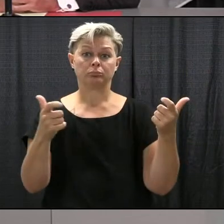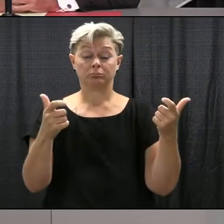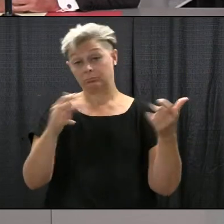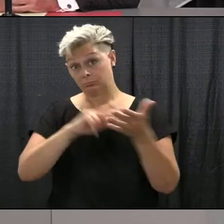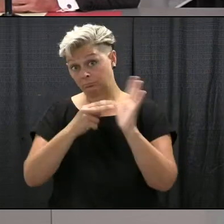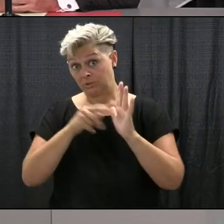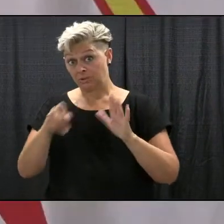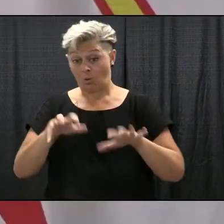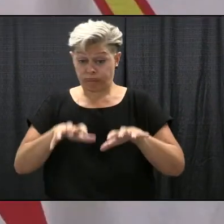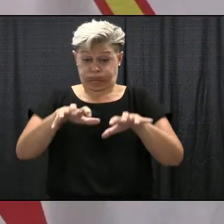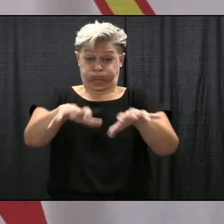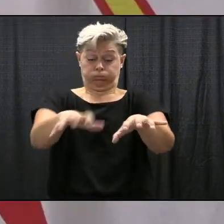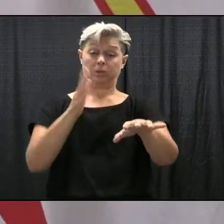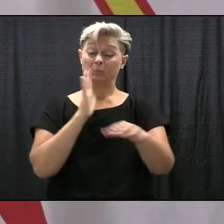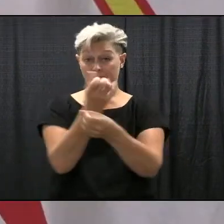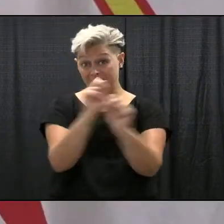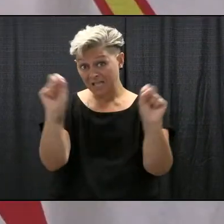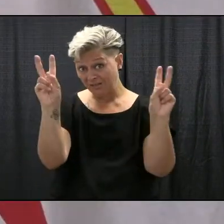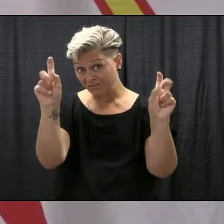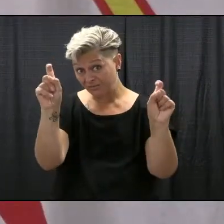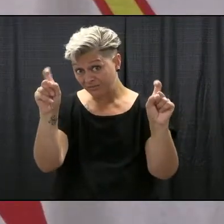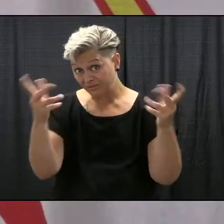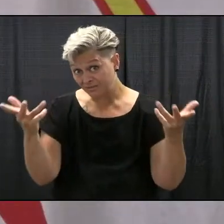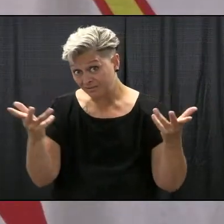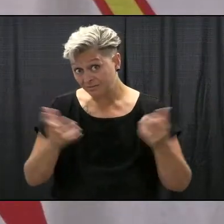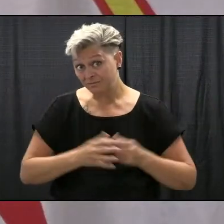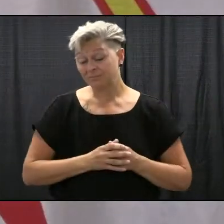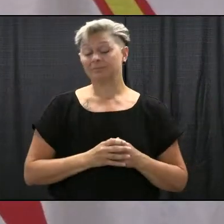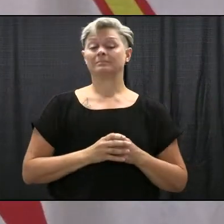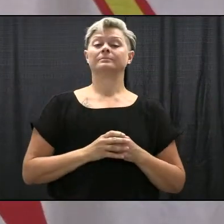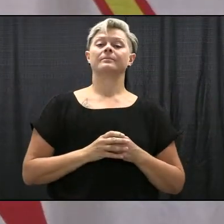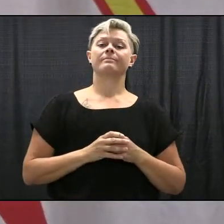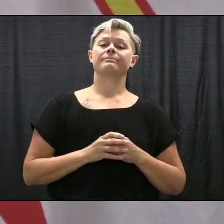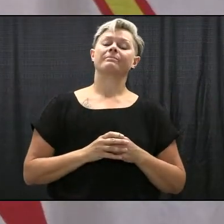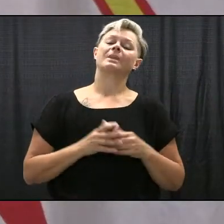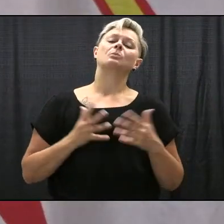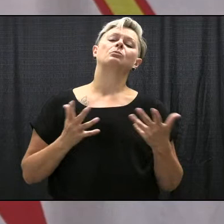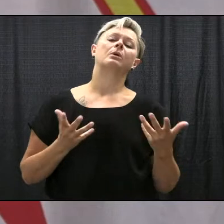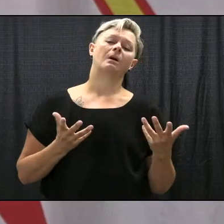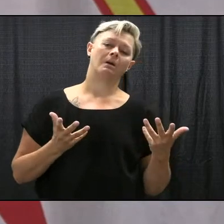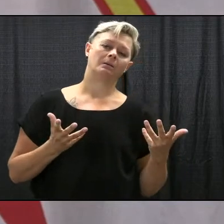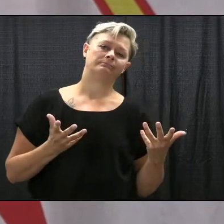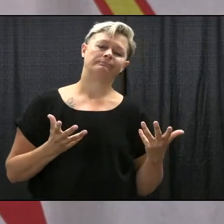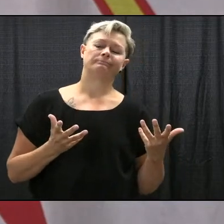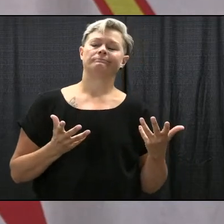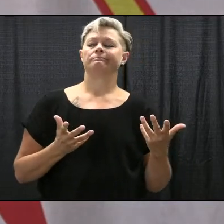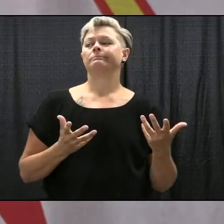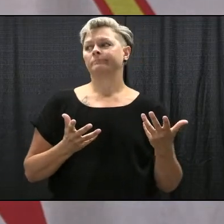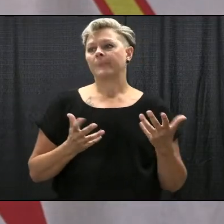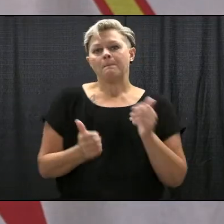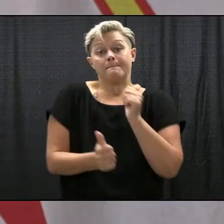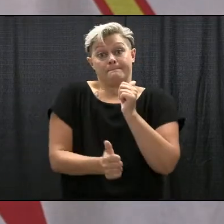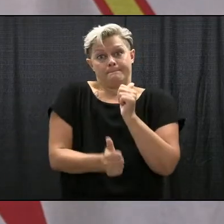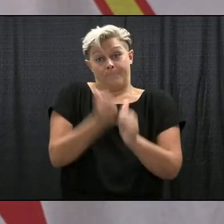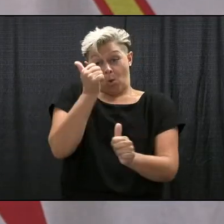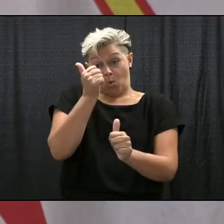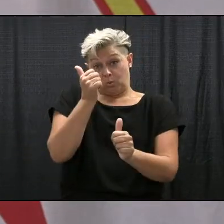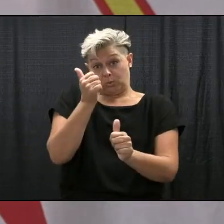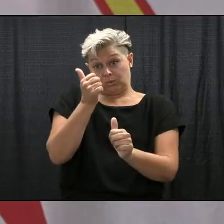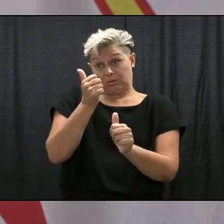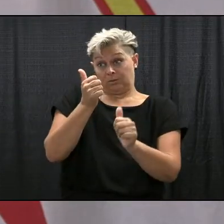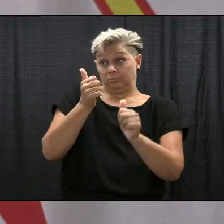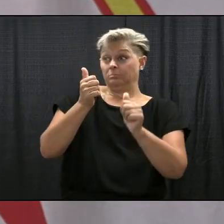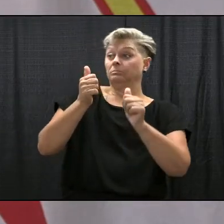Probably best for you, yeah. I think, certainly the majority, if not all of the of places that are planning festivals